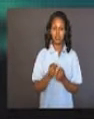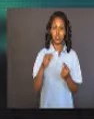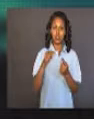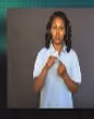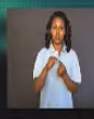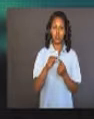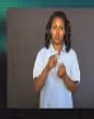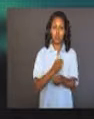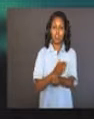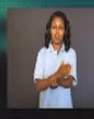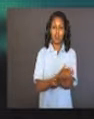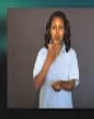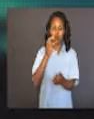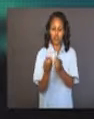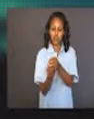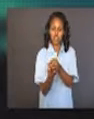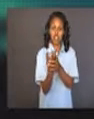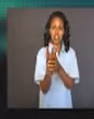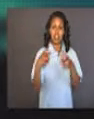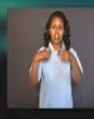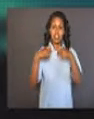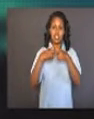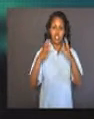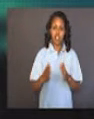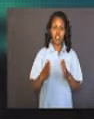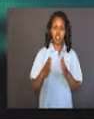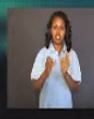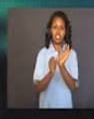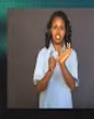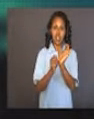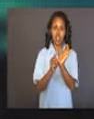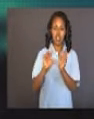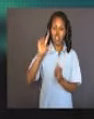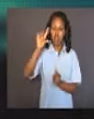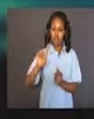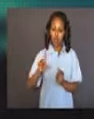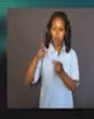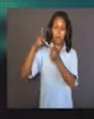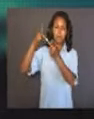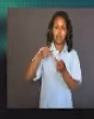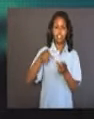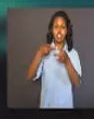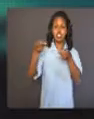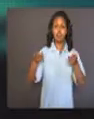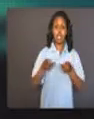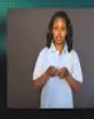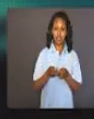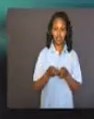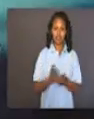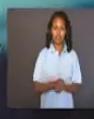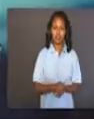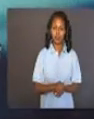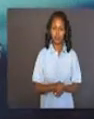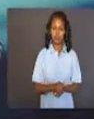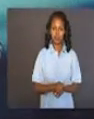to modify or generate electrical signals in low pressure spaces.